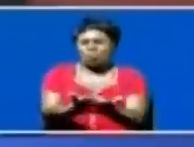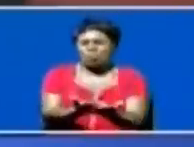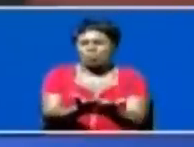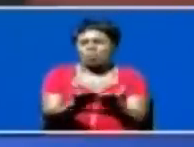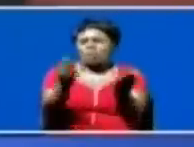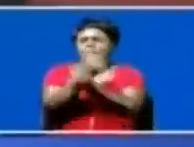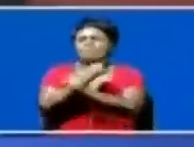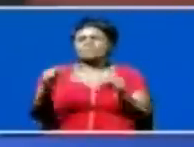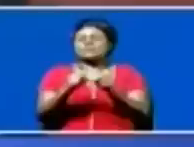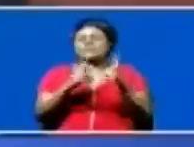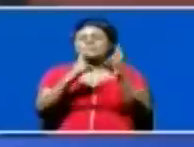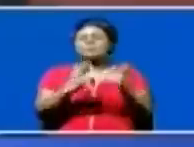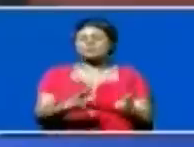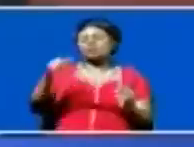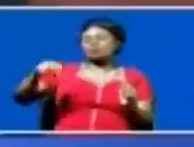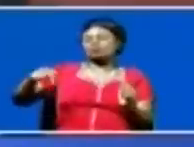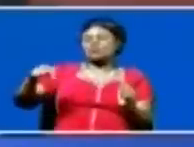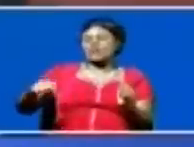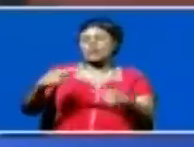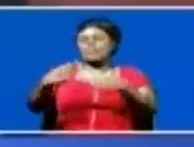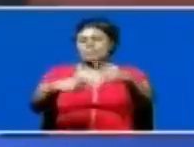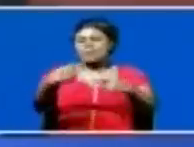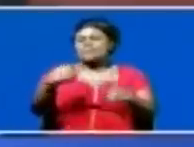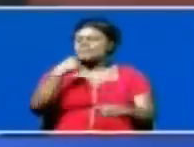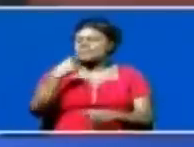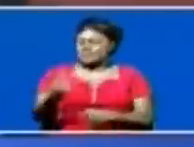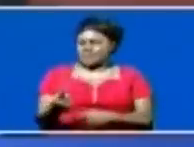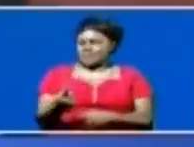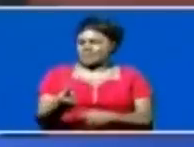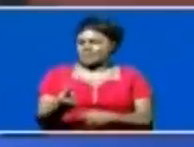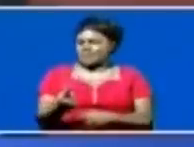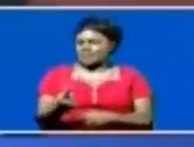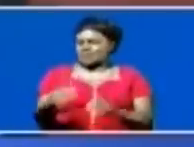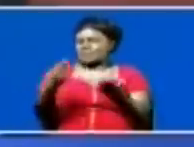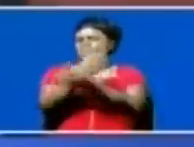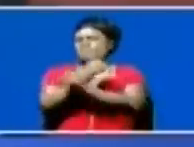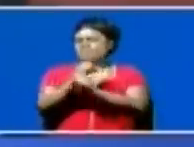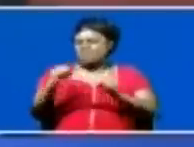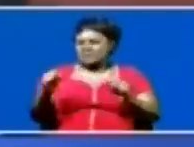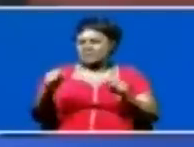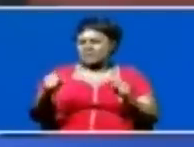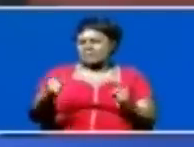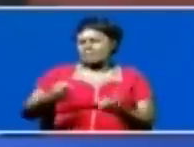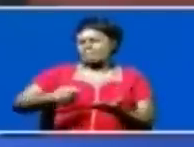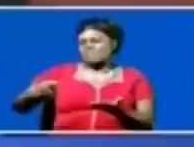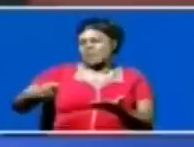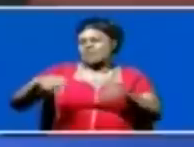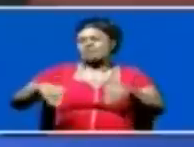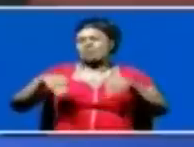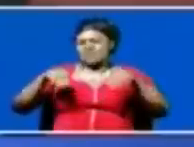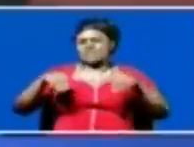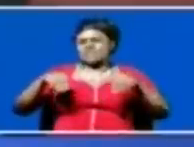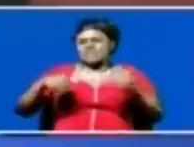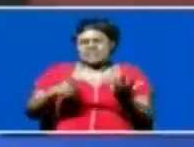the President the report of today's progress. And he says in his own words, the President's pen is waiting. The President is